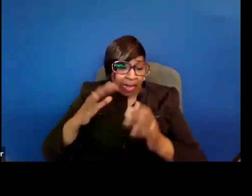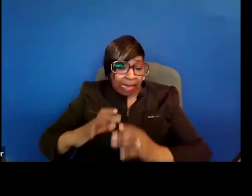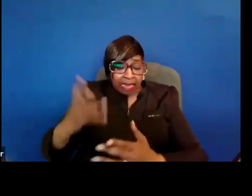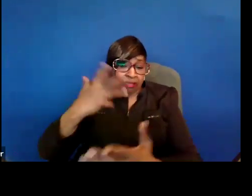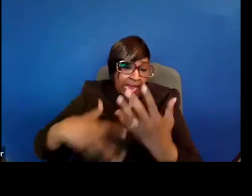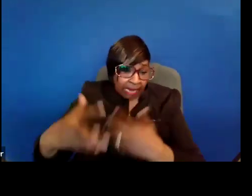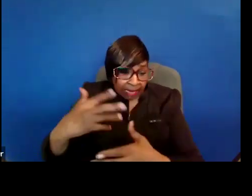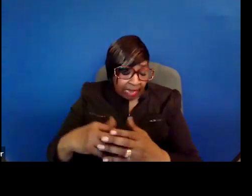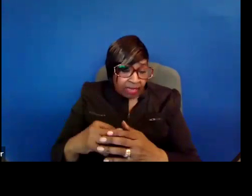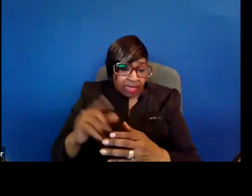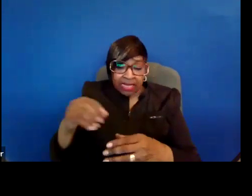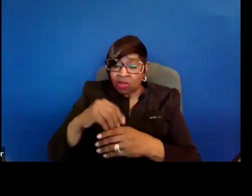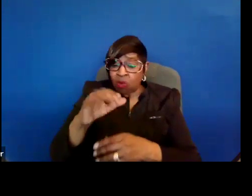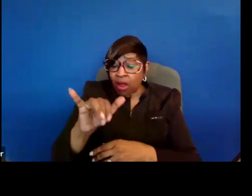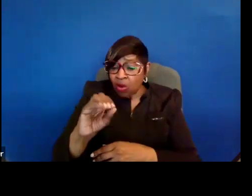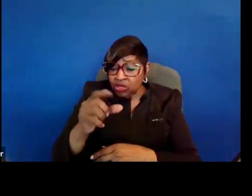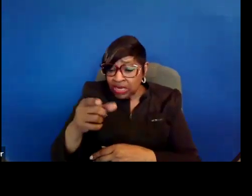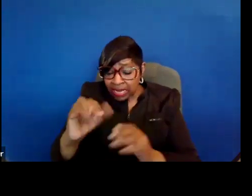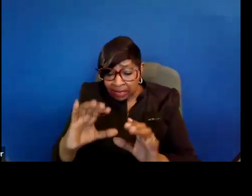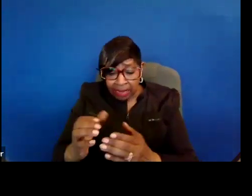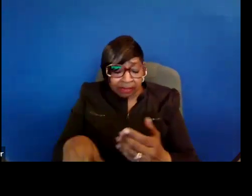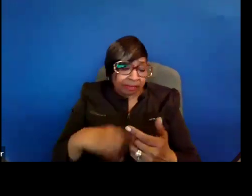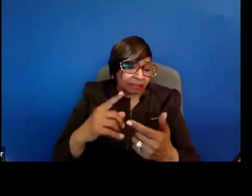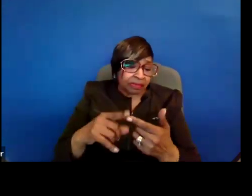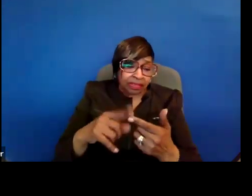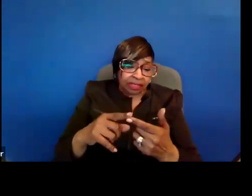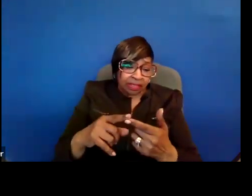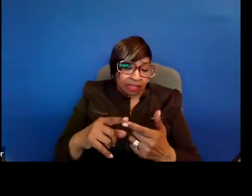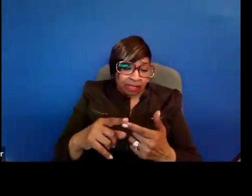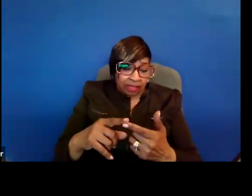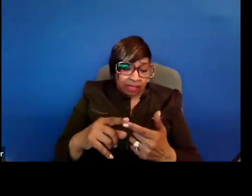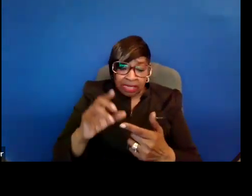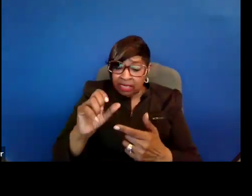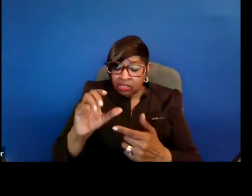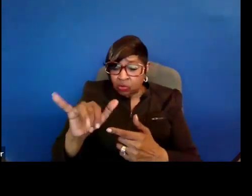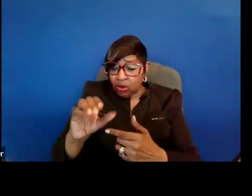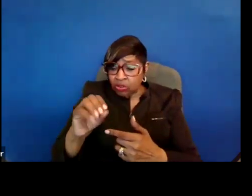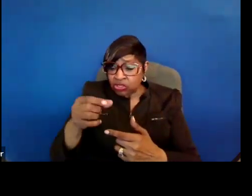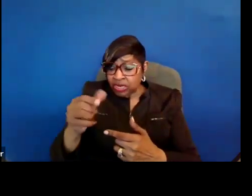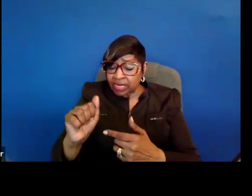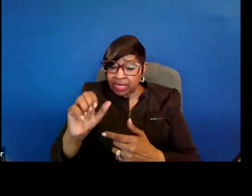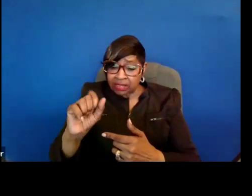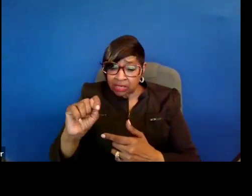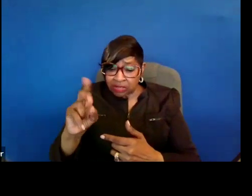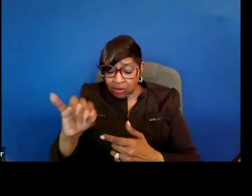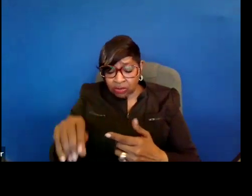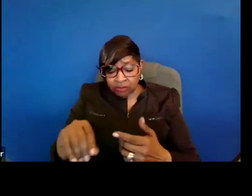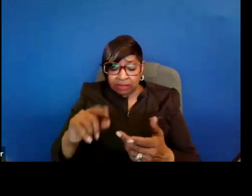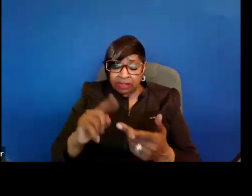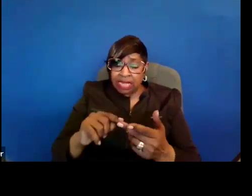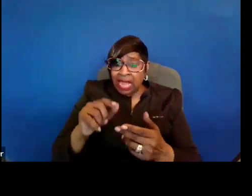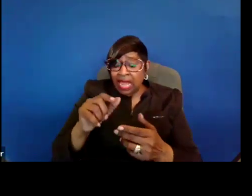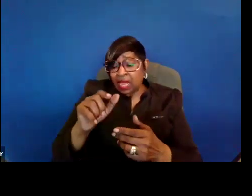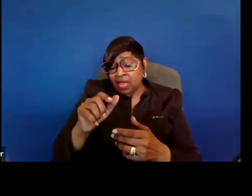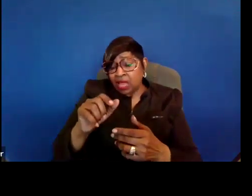They're hanging out in yoga classes. They're hanging out in, yoga studios and exactly art galleries, places like